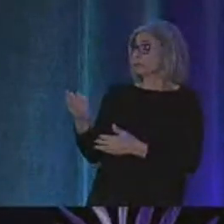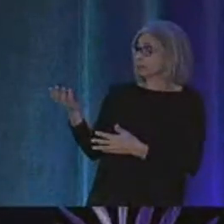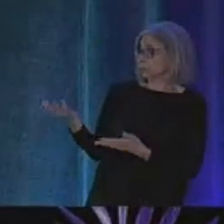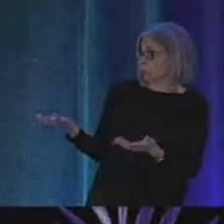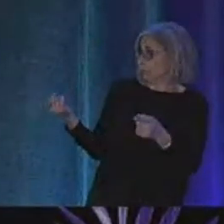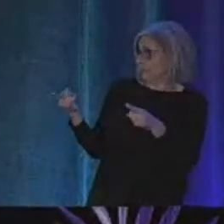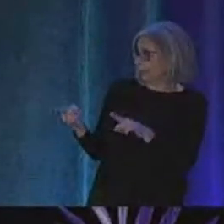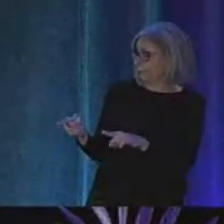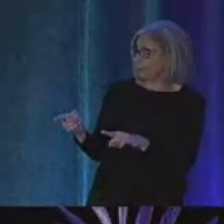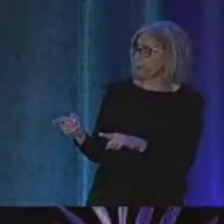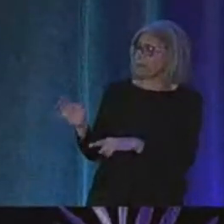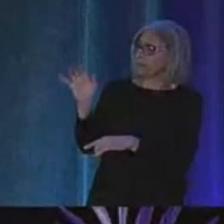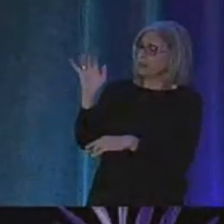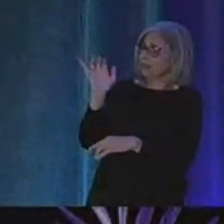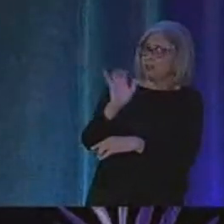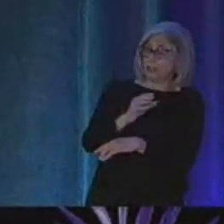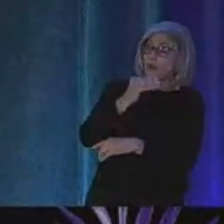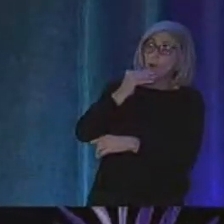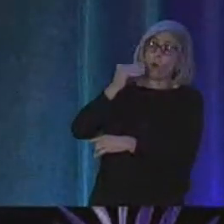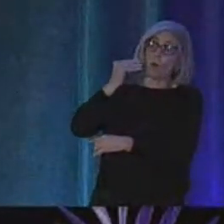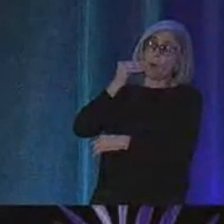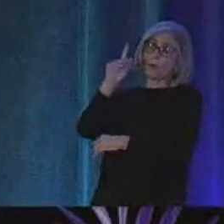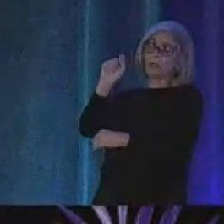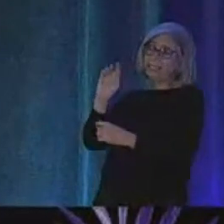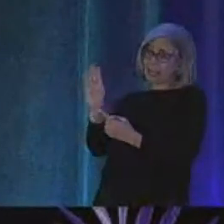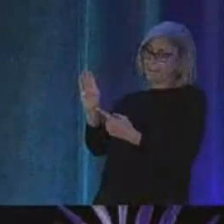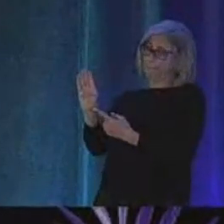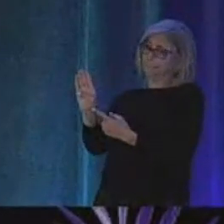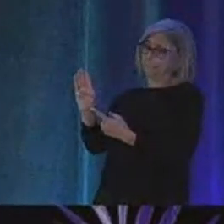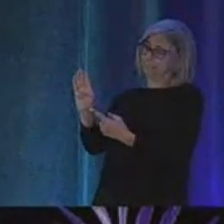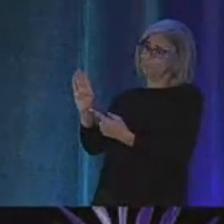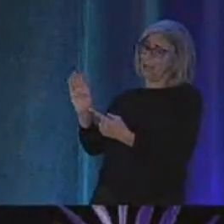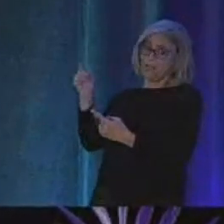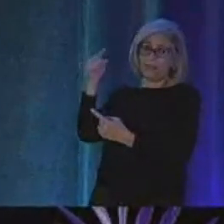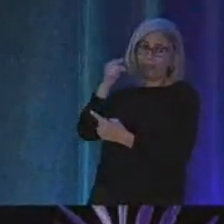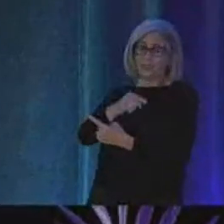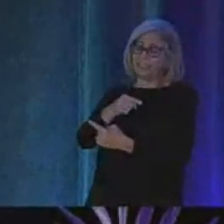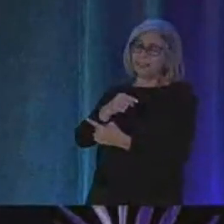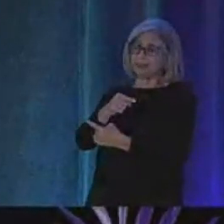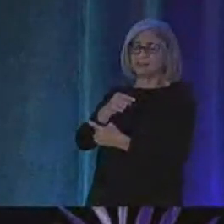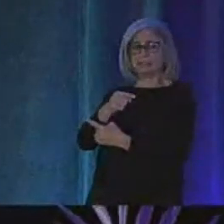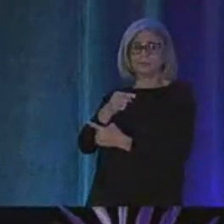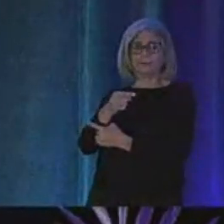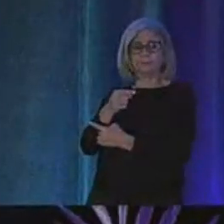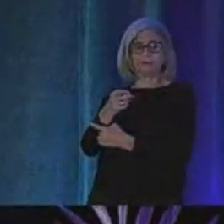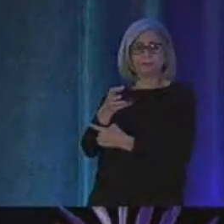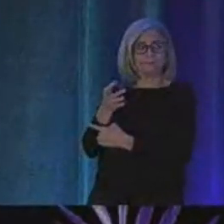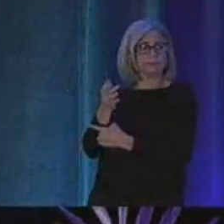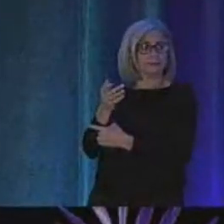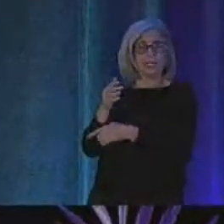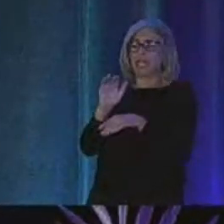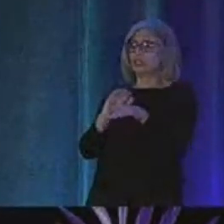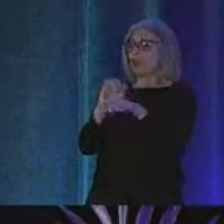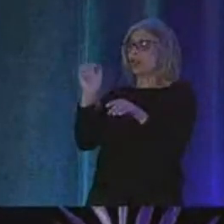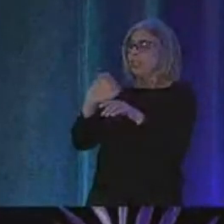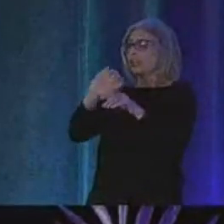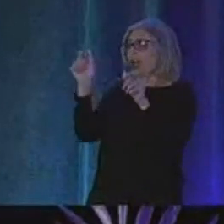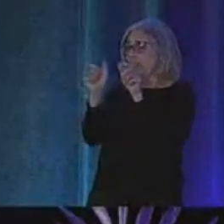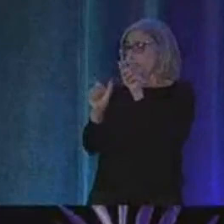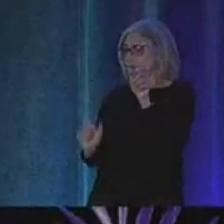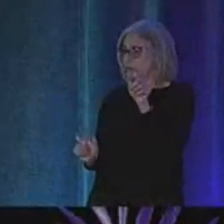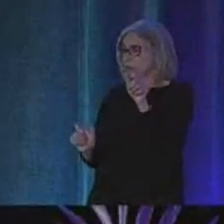So on this home tab, this is calling another stack called the